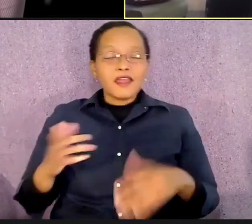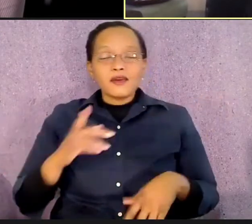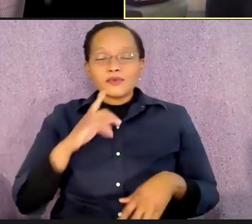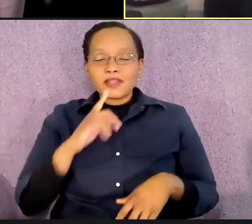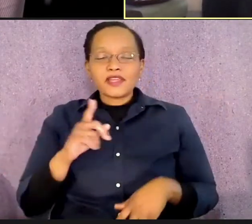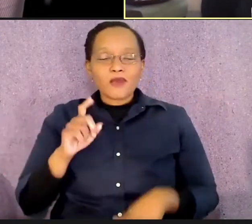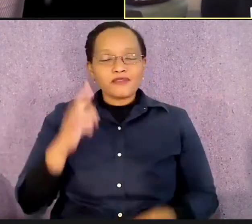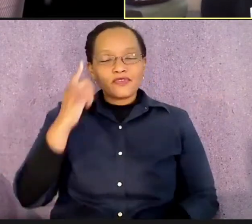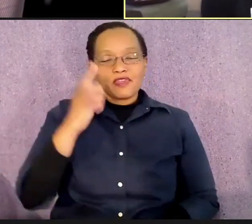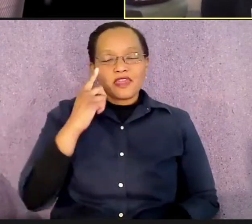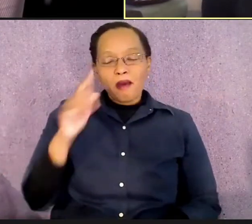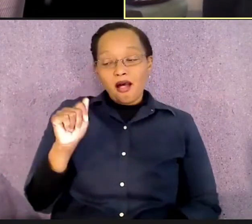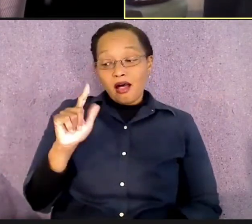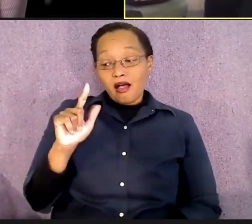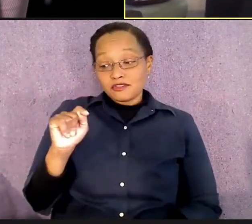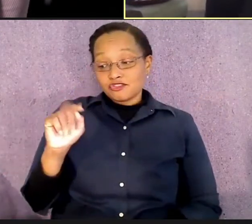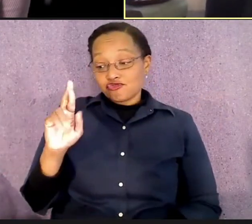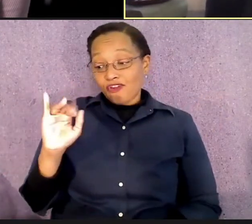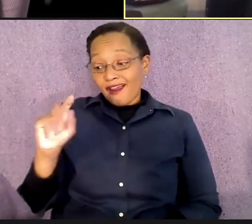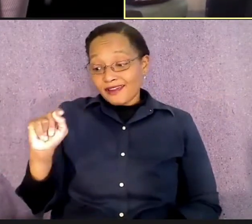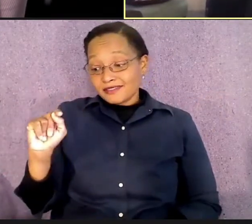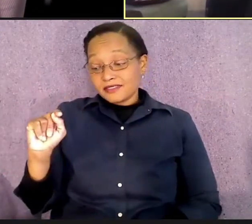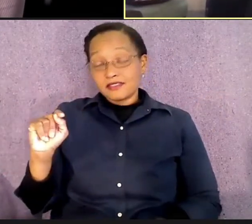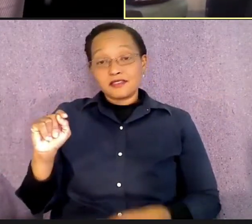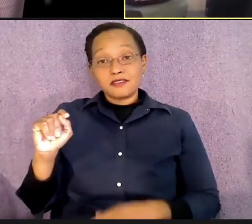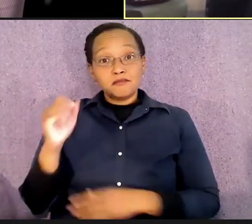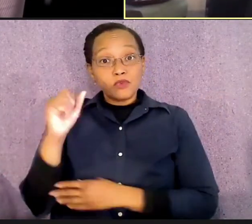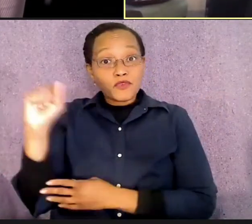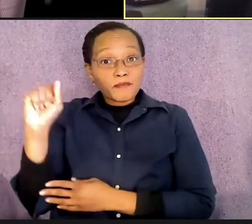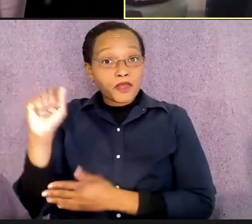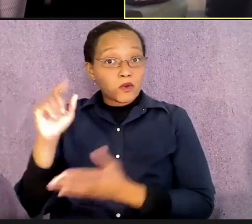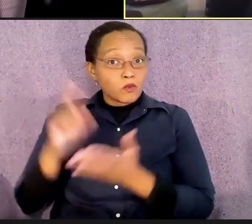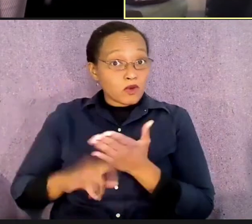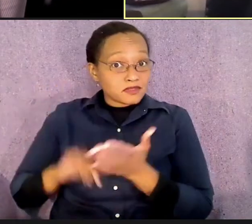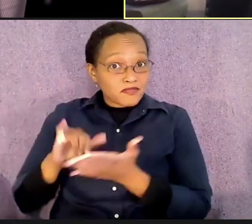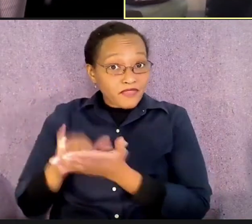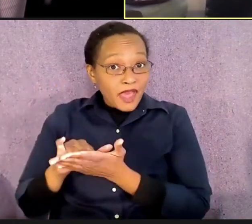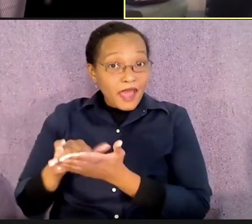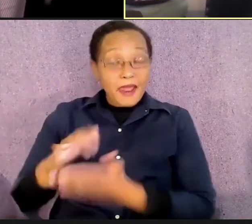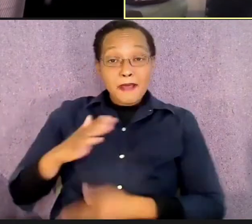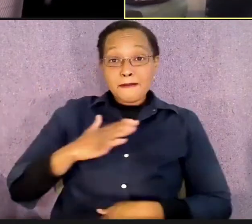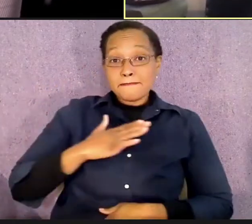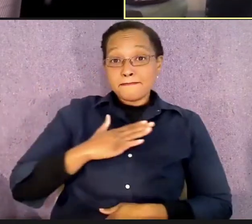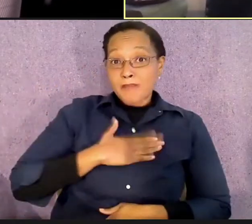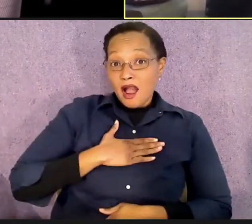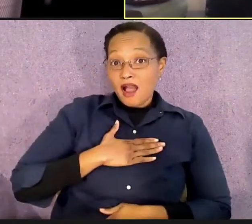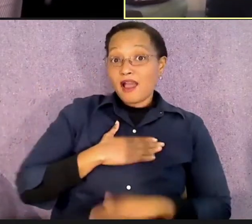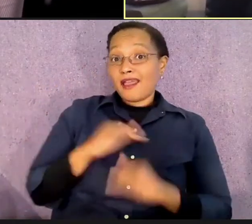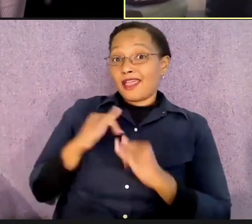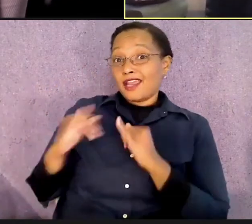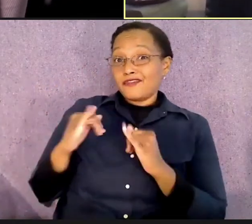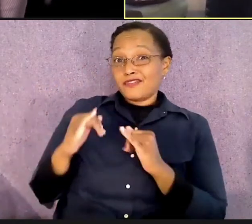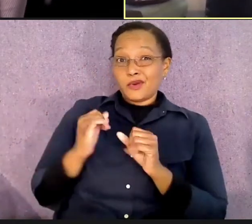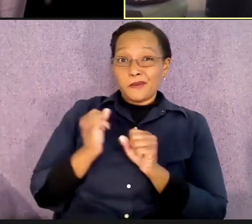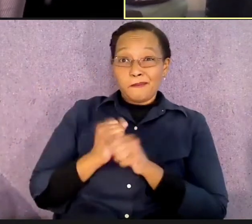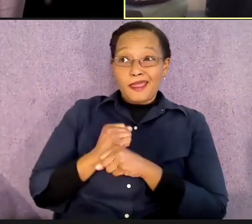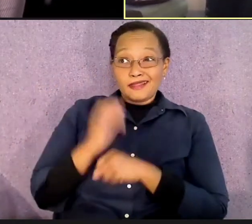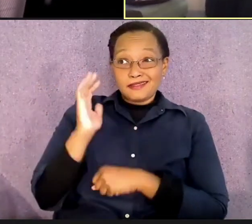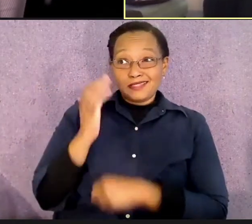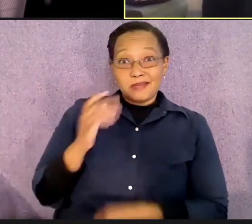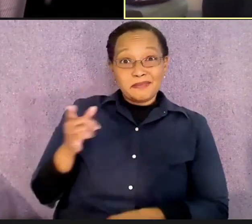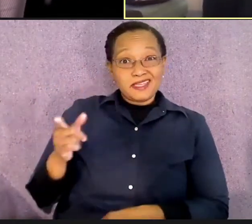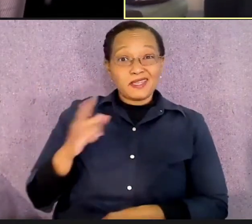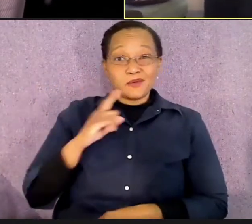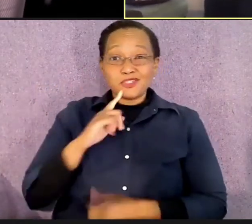movement? And at the end of the day, I feel like my interview was one of the things that made him look like a paper champion. Like, he's not really that deep. I feel like I was a part